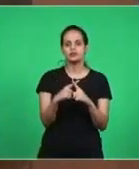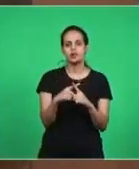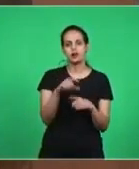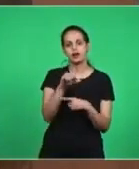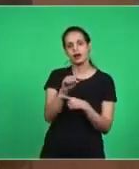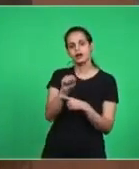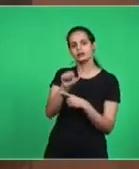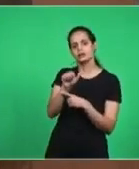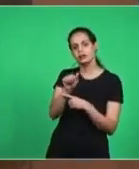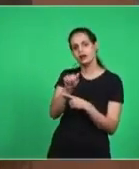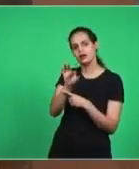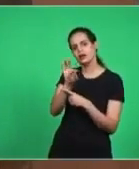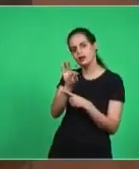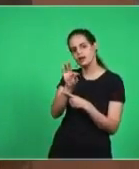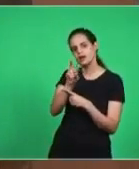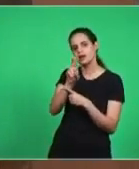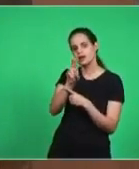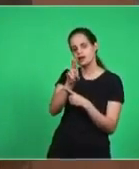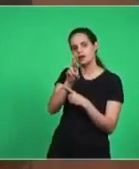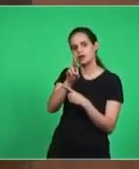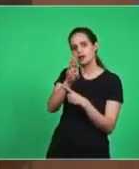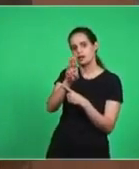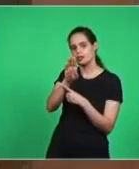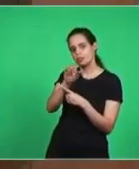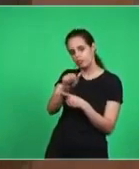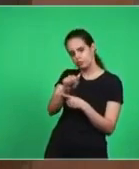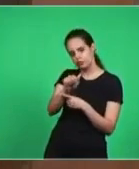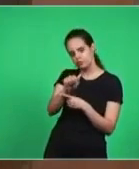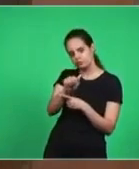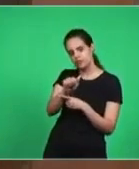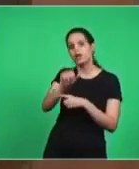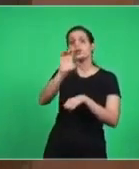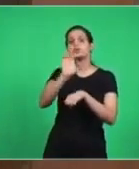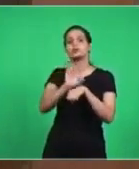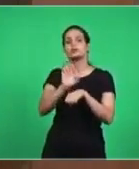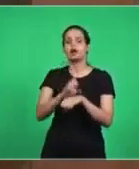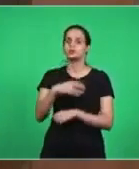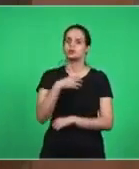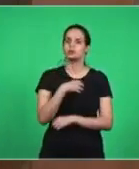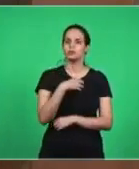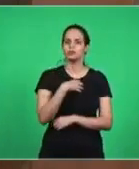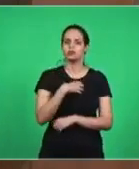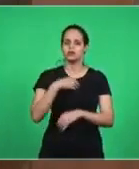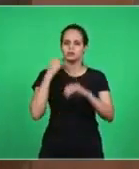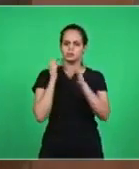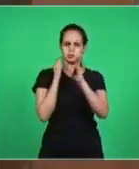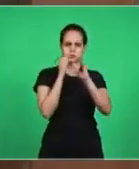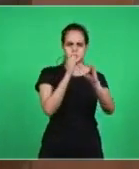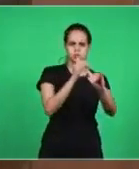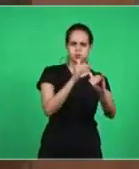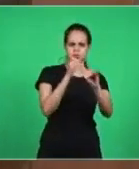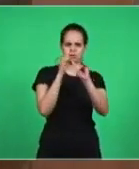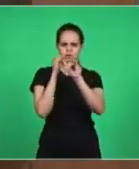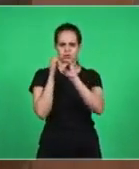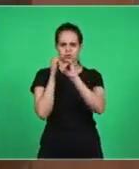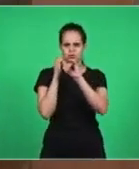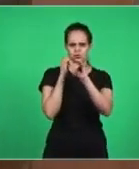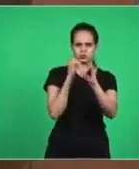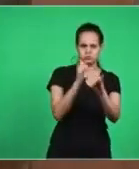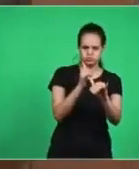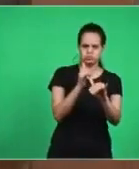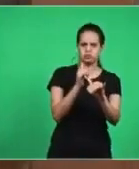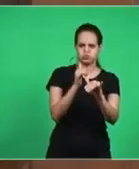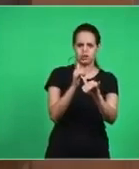Satuba, he is from Bahia, Brazil, and he said the following: sound the trumpet in Zion.